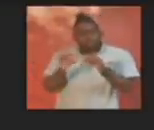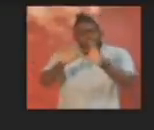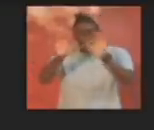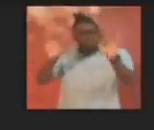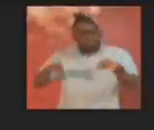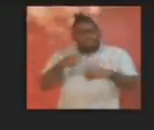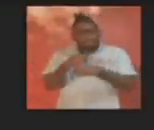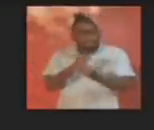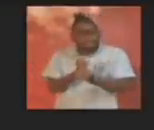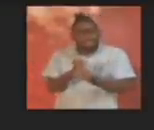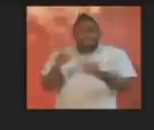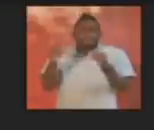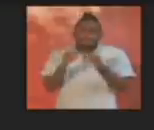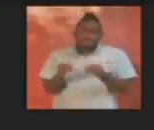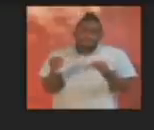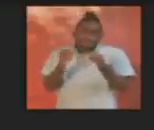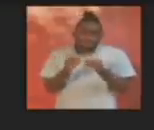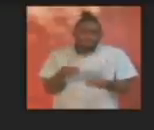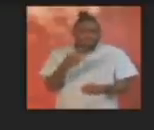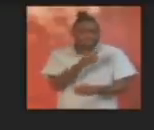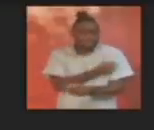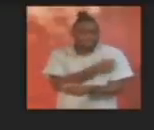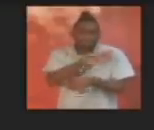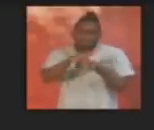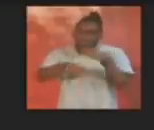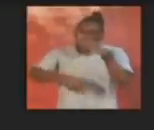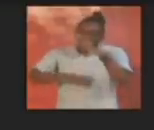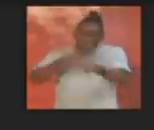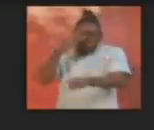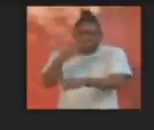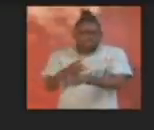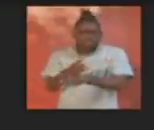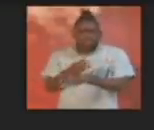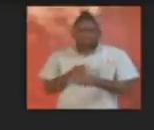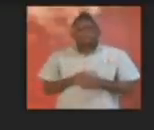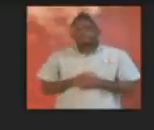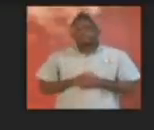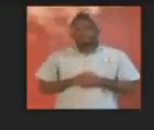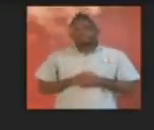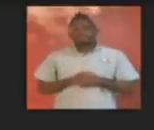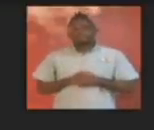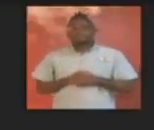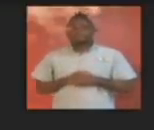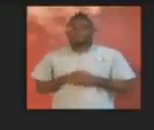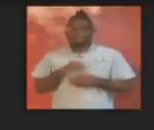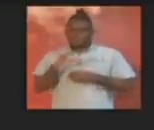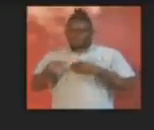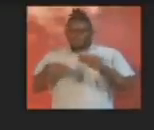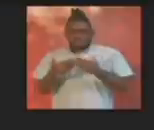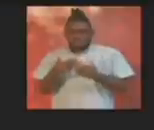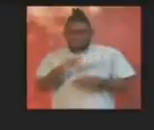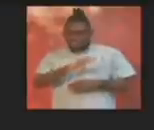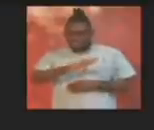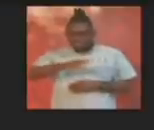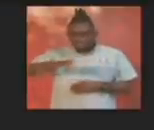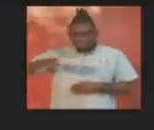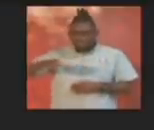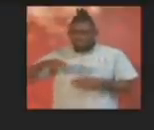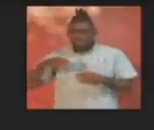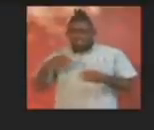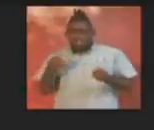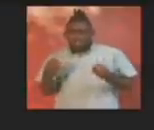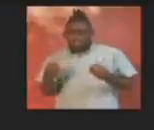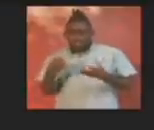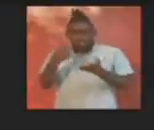production, supply, when you deliver, to whom you deliver, at what price, all these fundamental decisions are in the hands